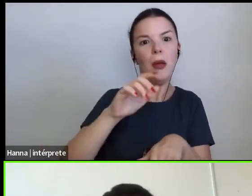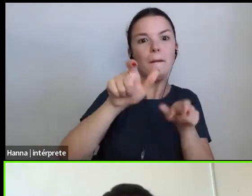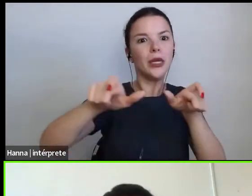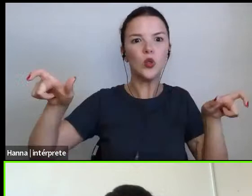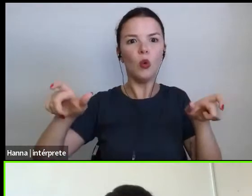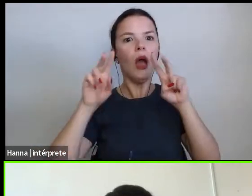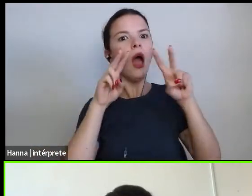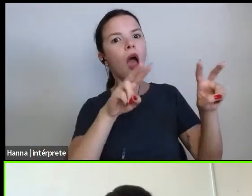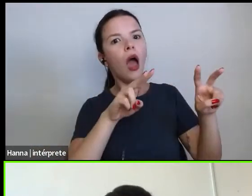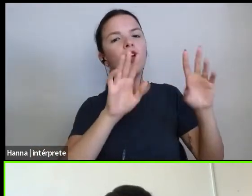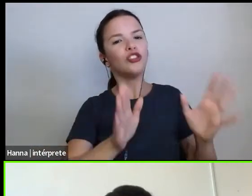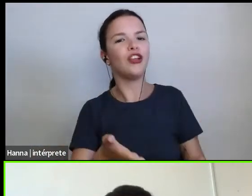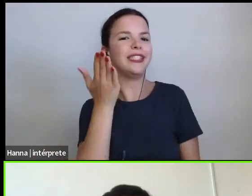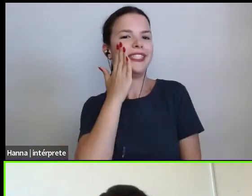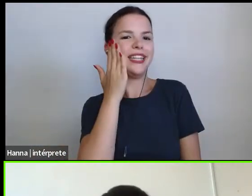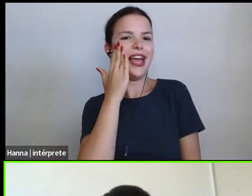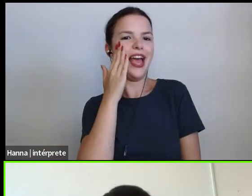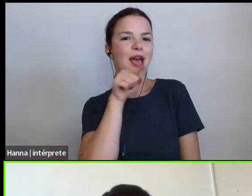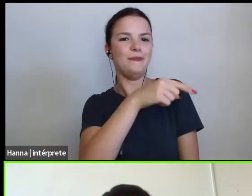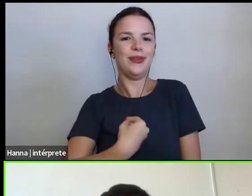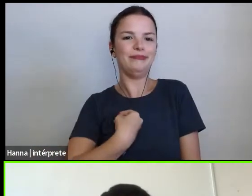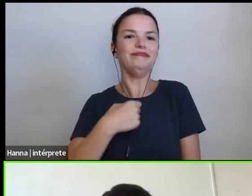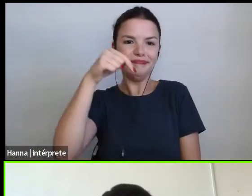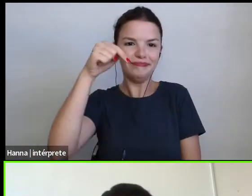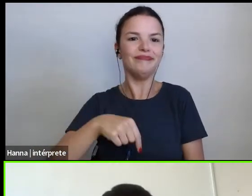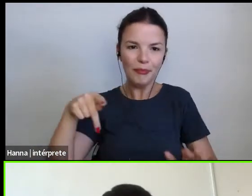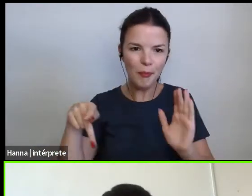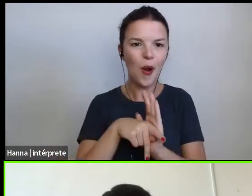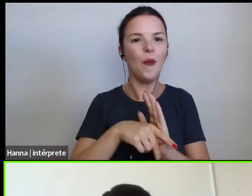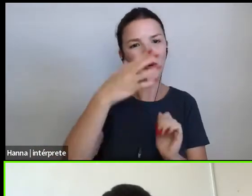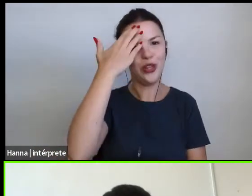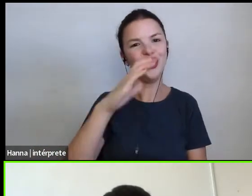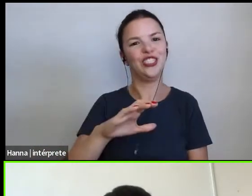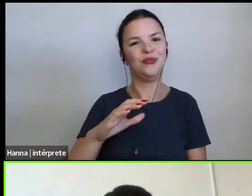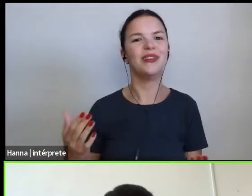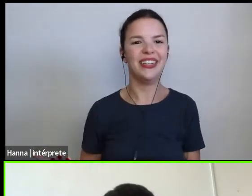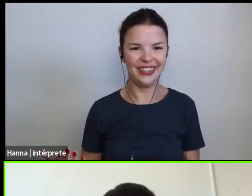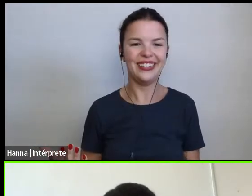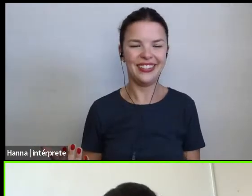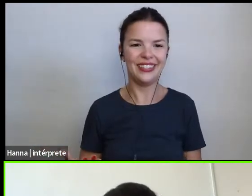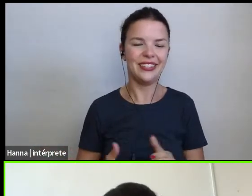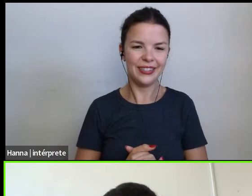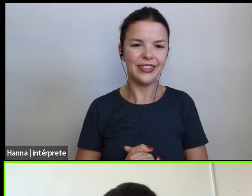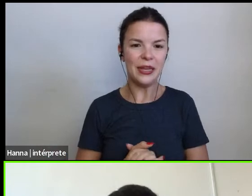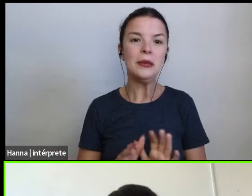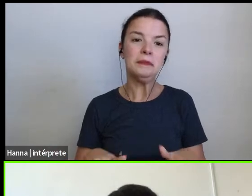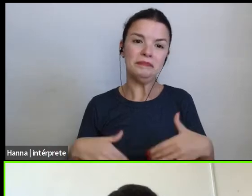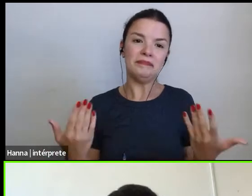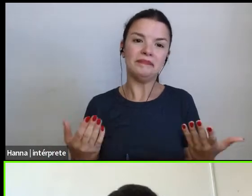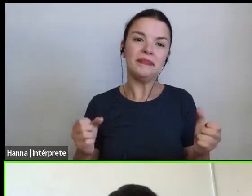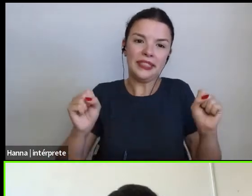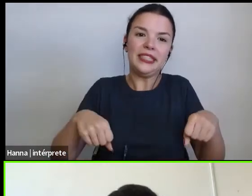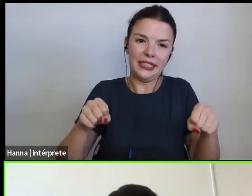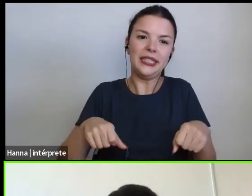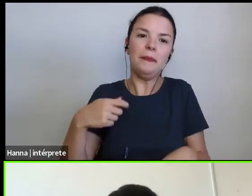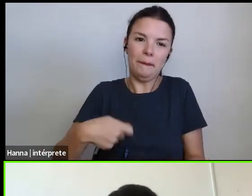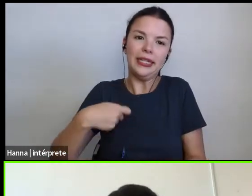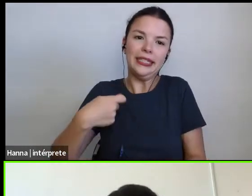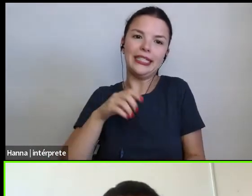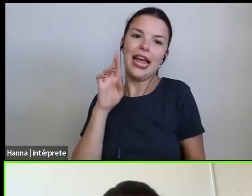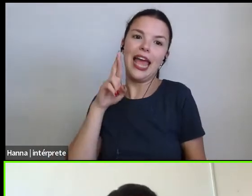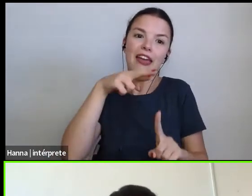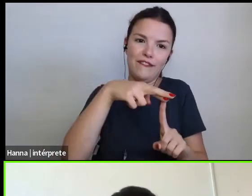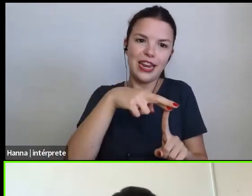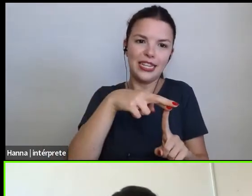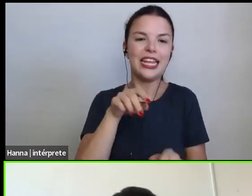spot in the whole Botanic Garden. So yeah, and as